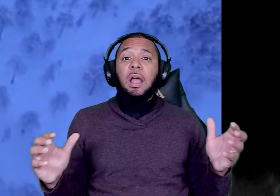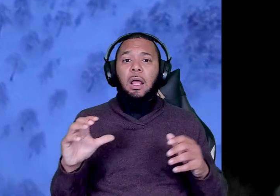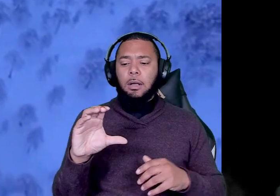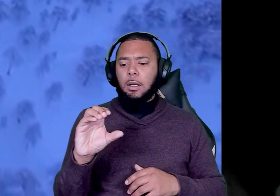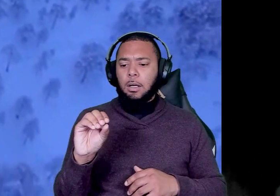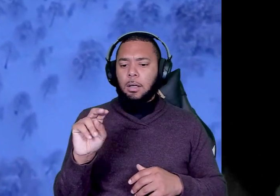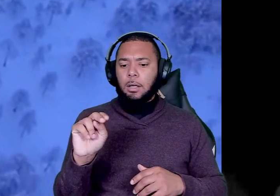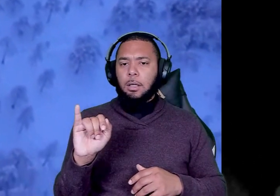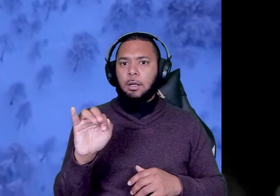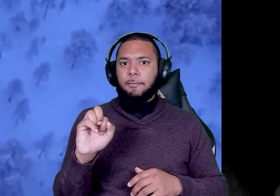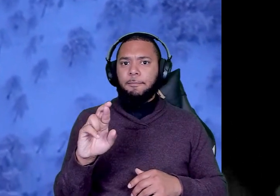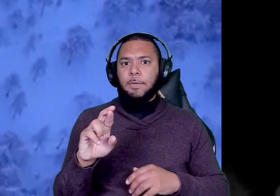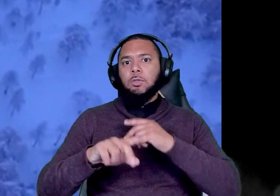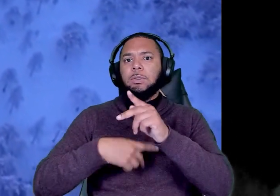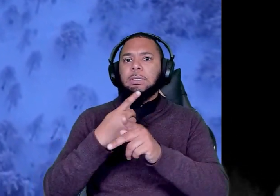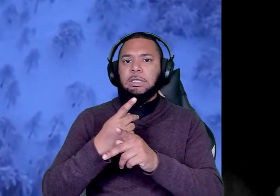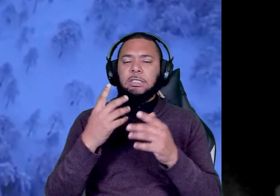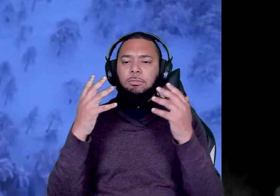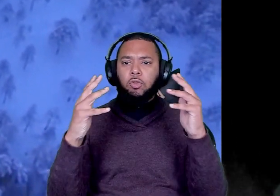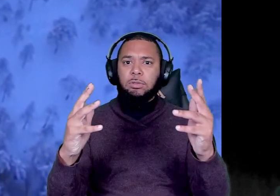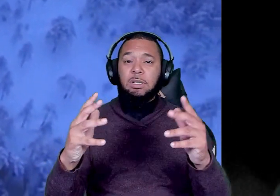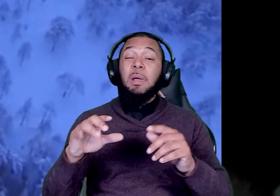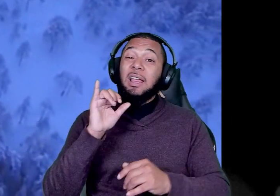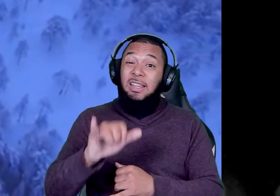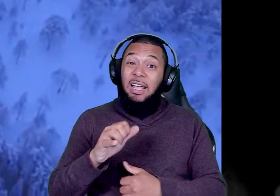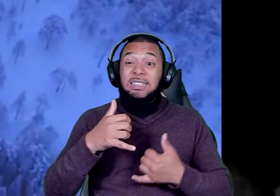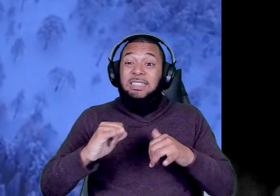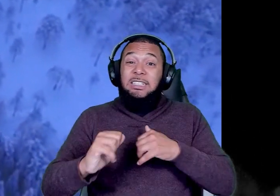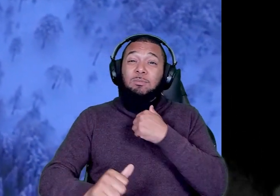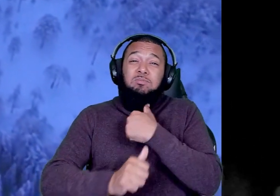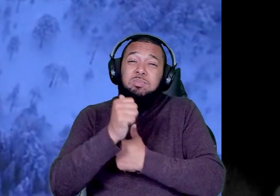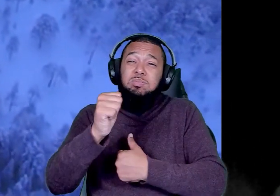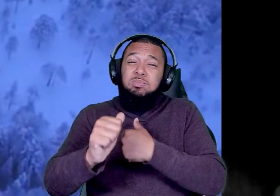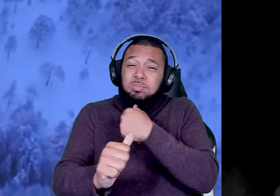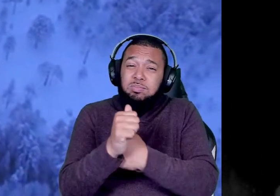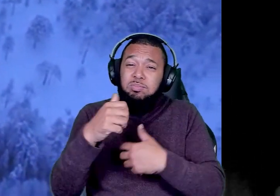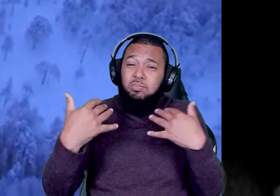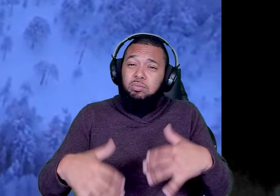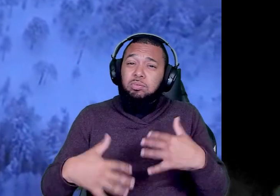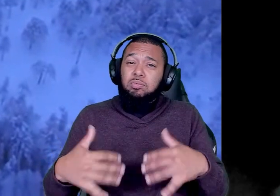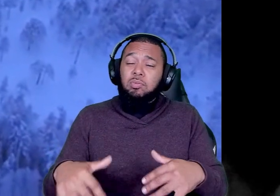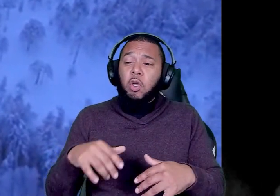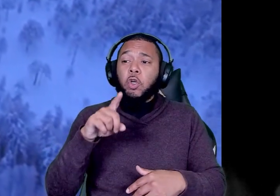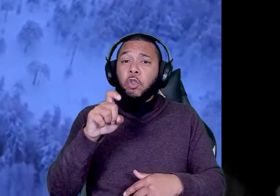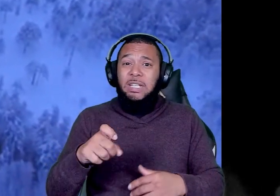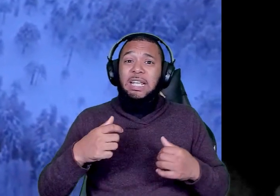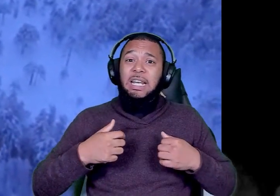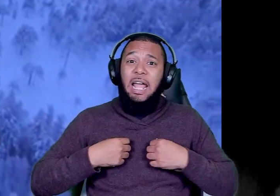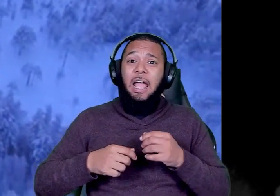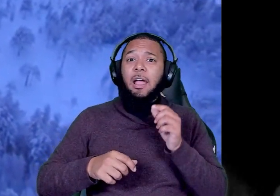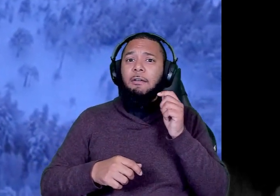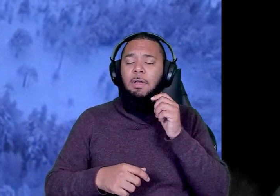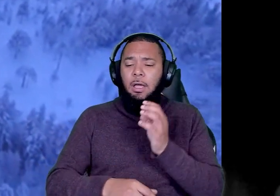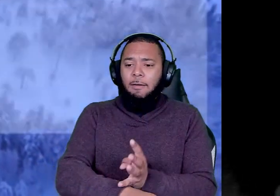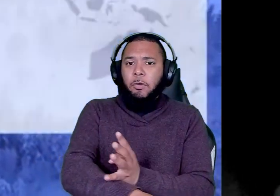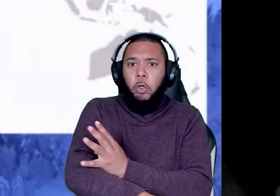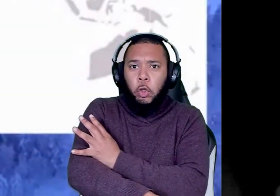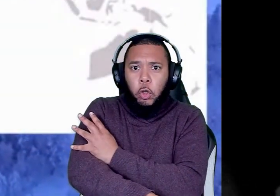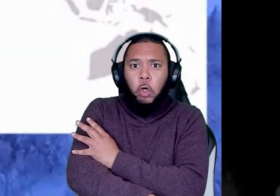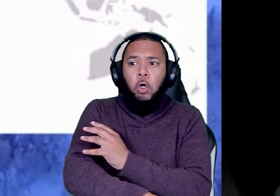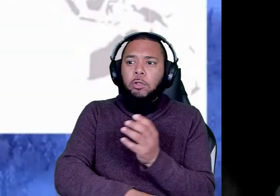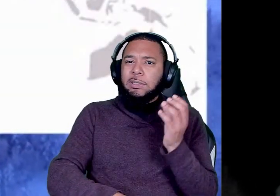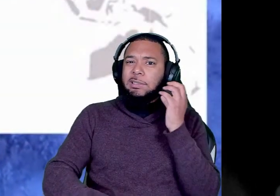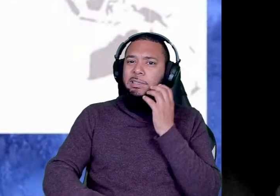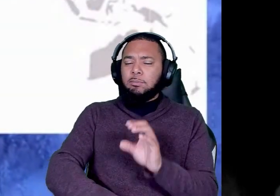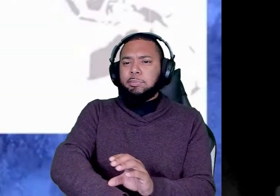Okay, but again, this is still a pretty harsh environment. You have to be a furred animal. You have to be a tree that can shed snow and ice